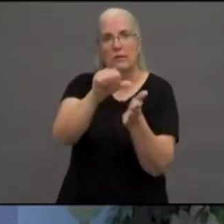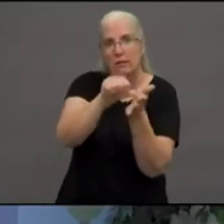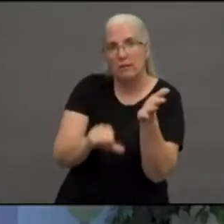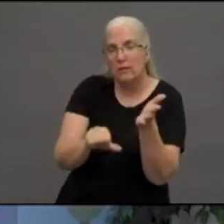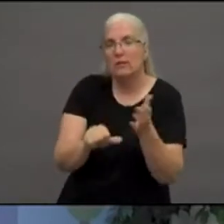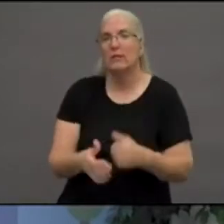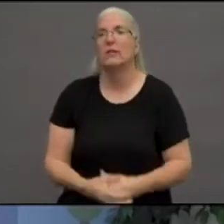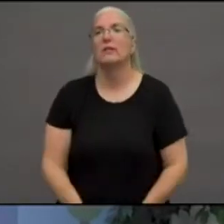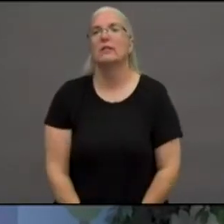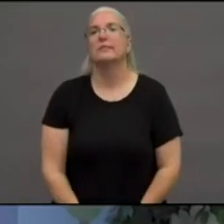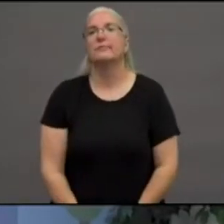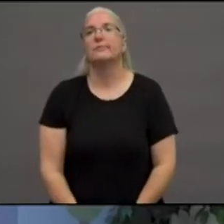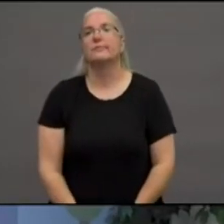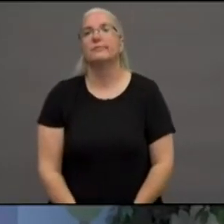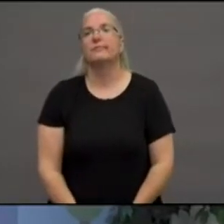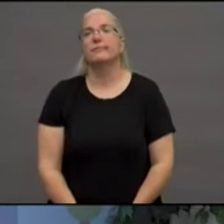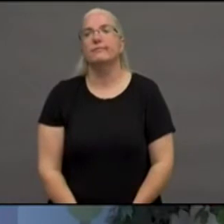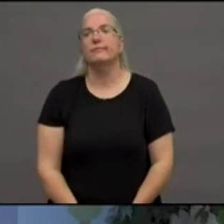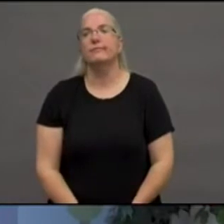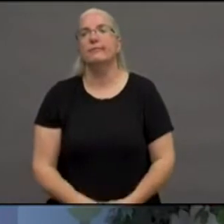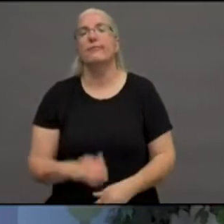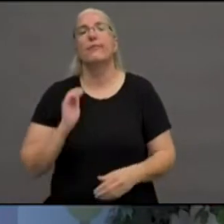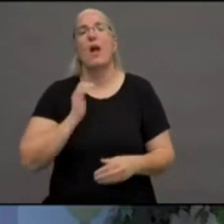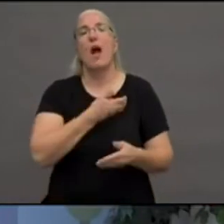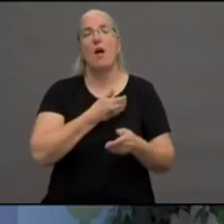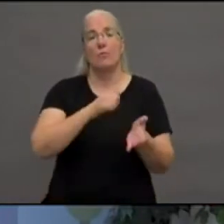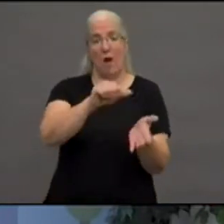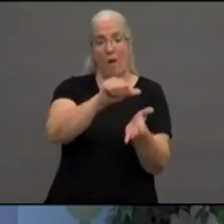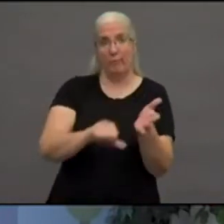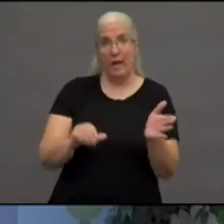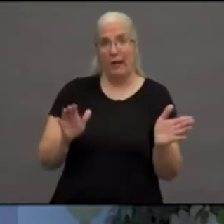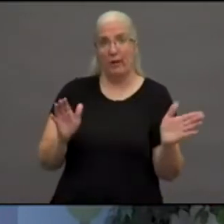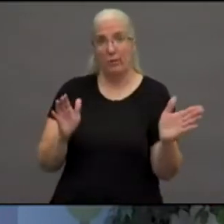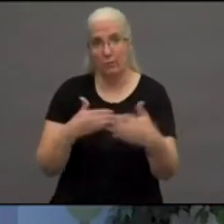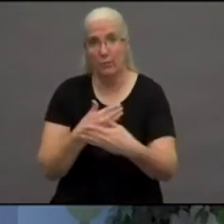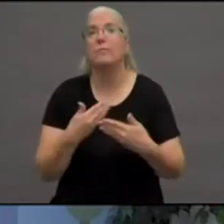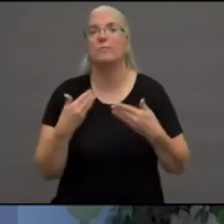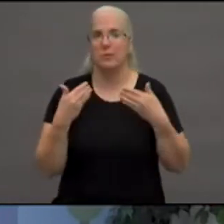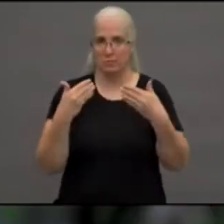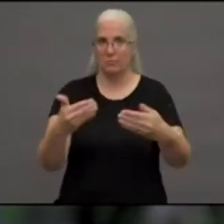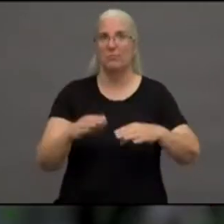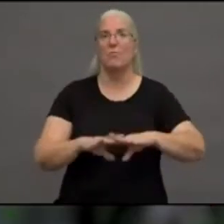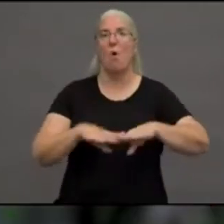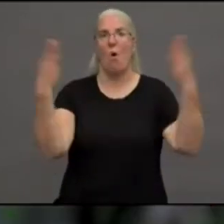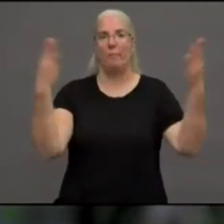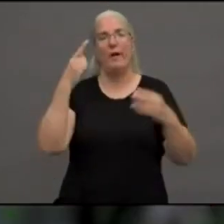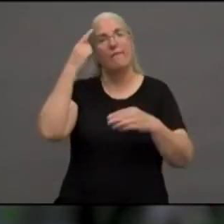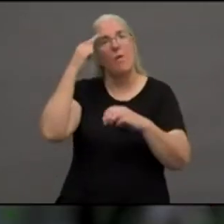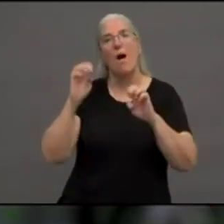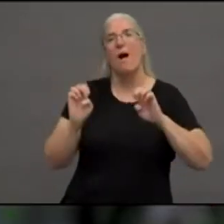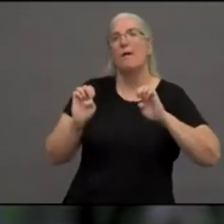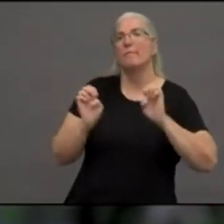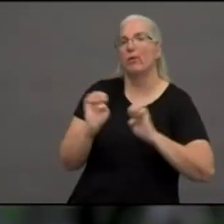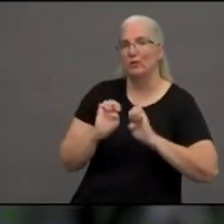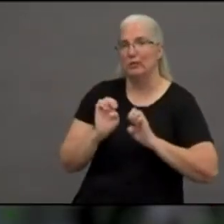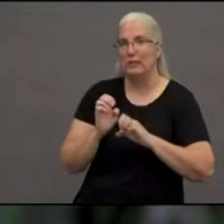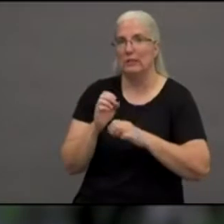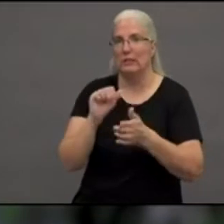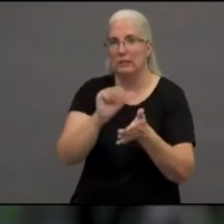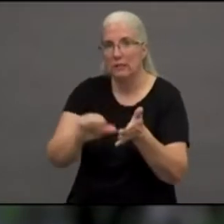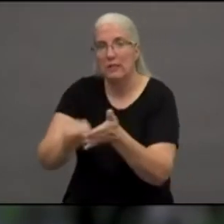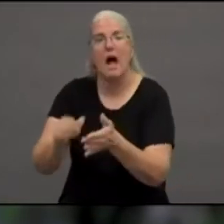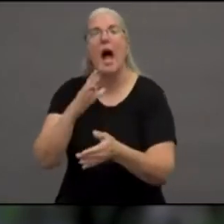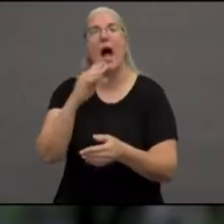operating rooms continue to be open all week long for emergencies and for elective cases.